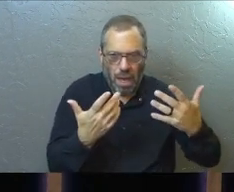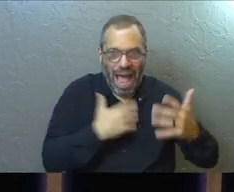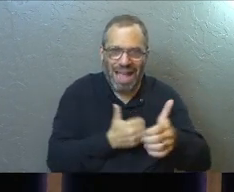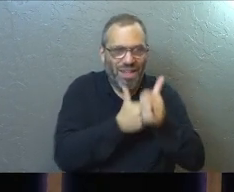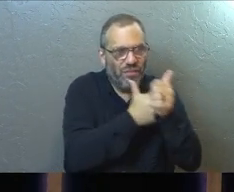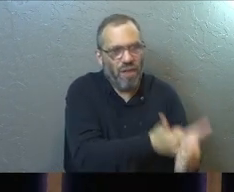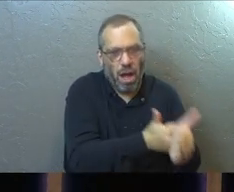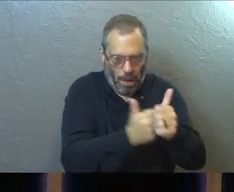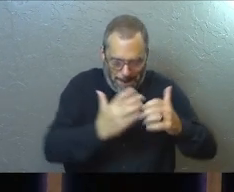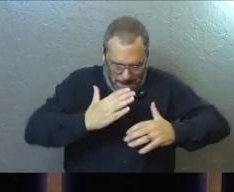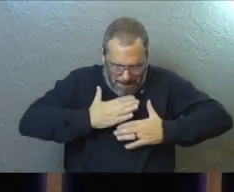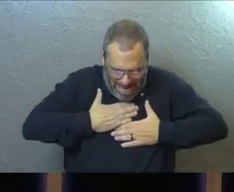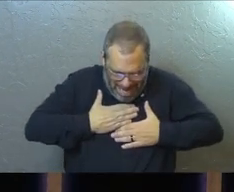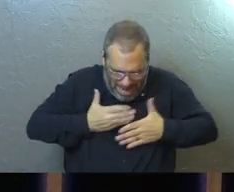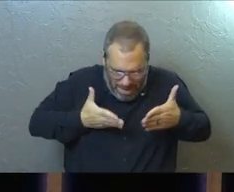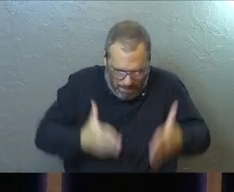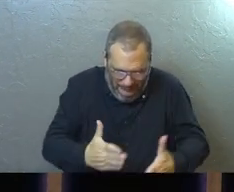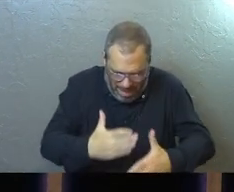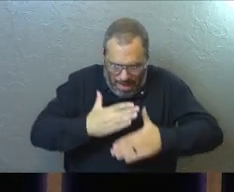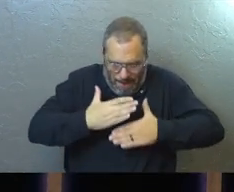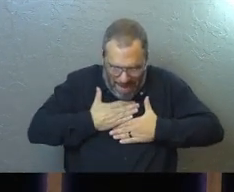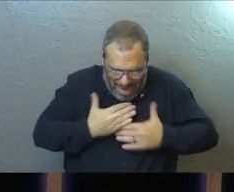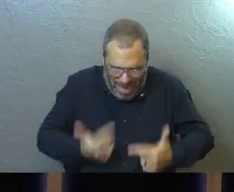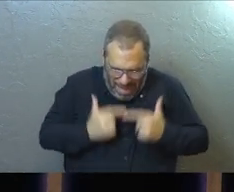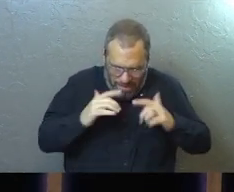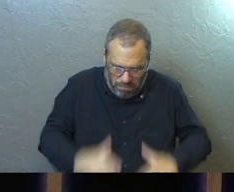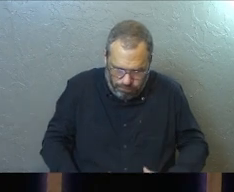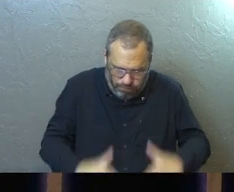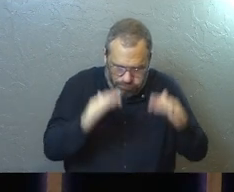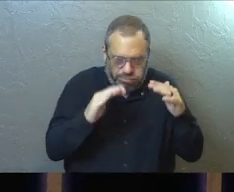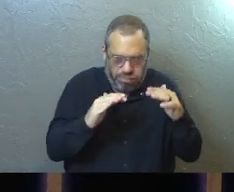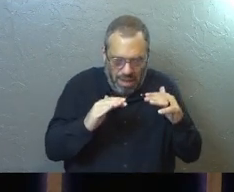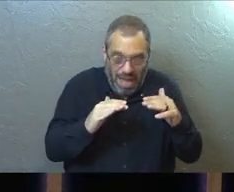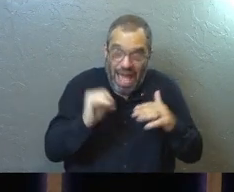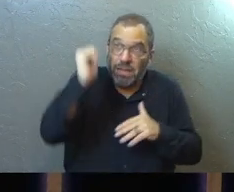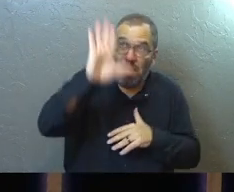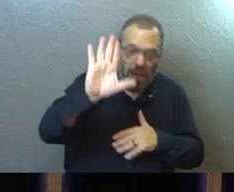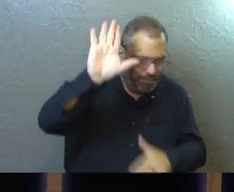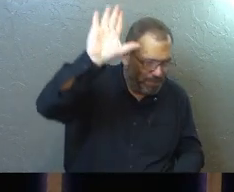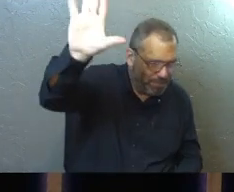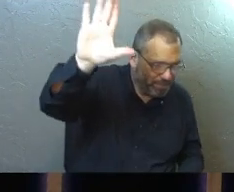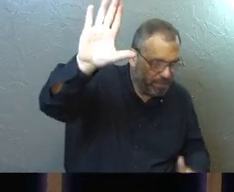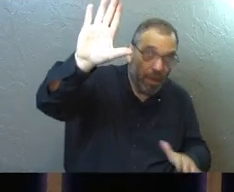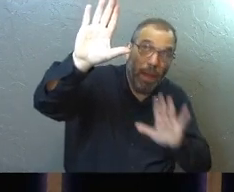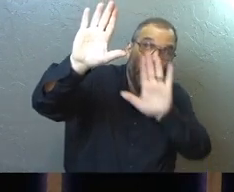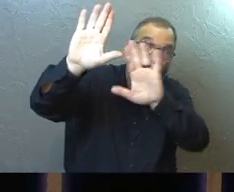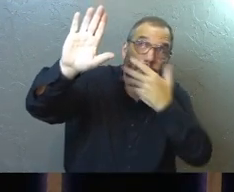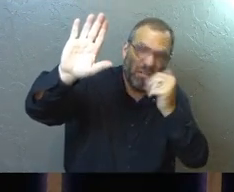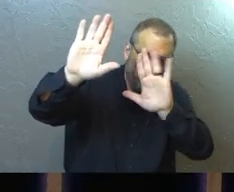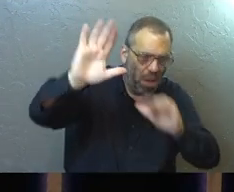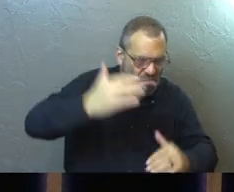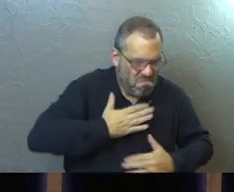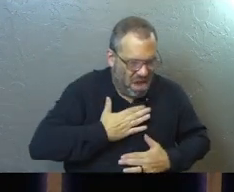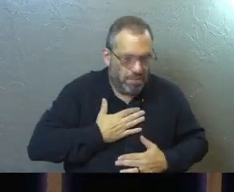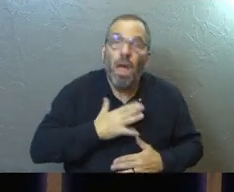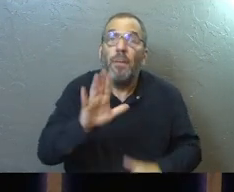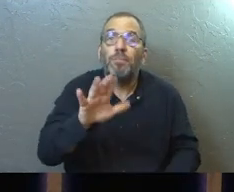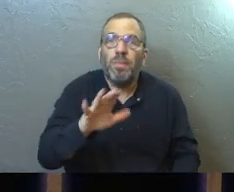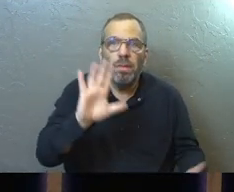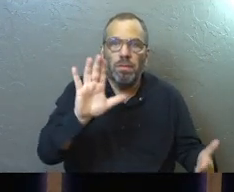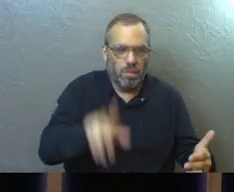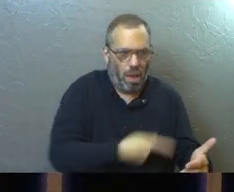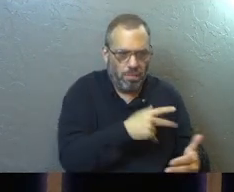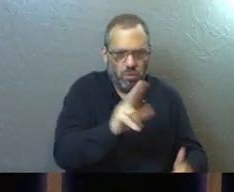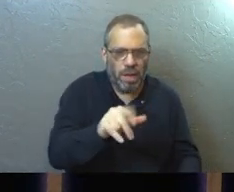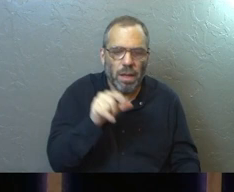has followed our own path throughout this life, and we've walked away from God's better path. Right? It's like the Psalm